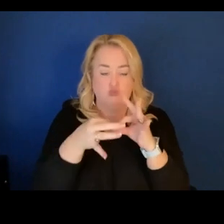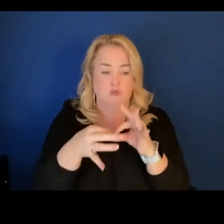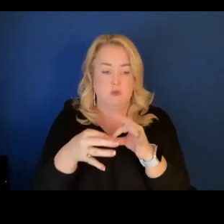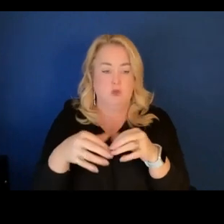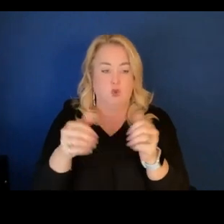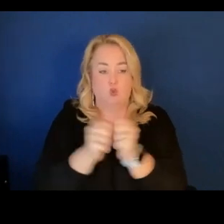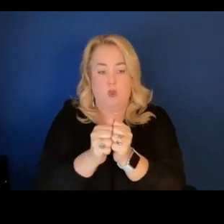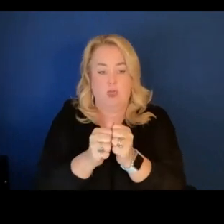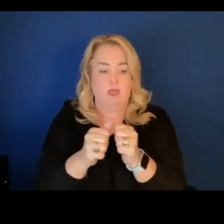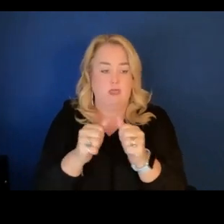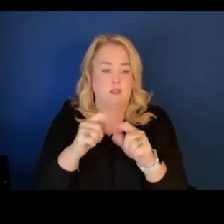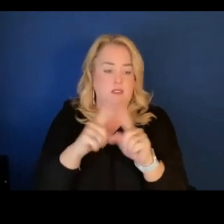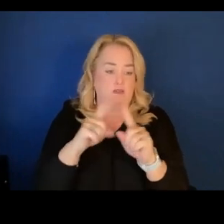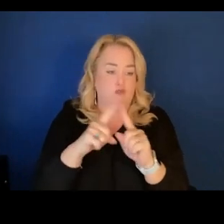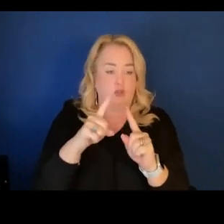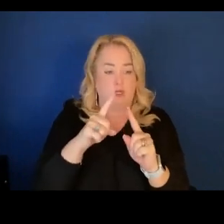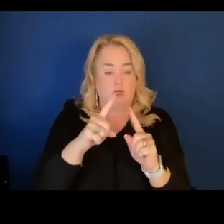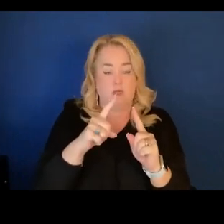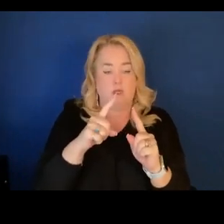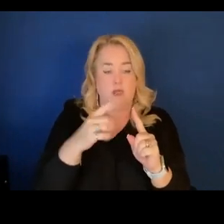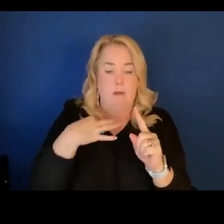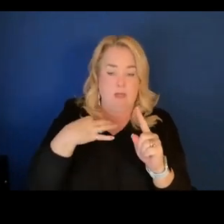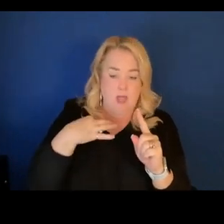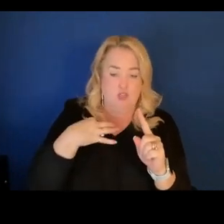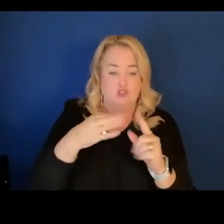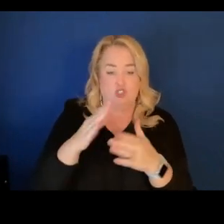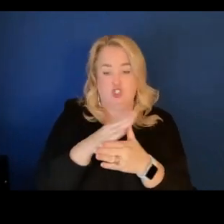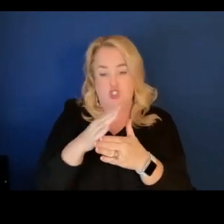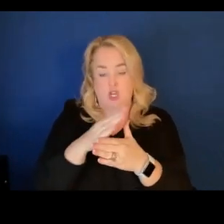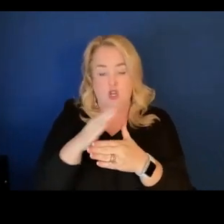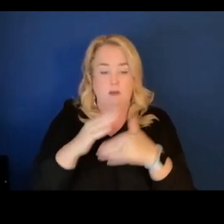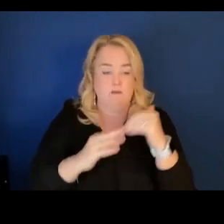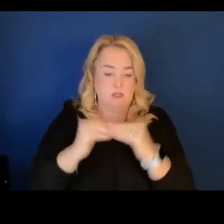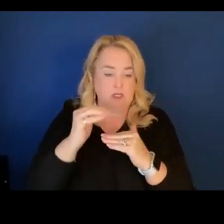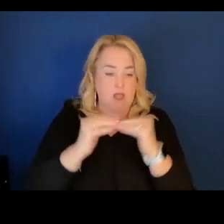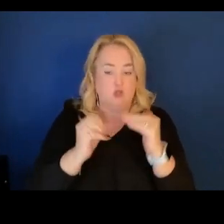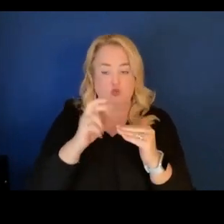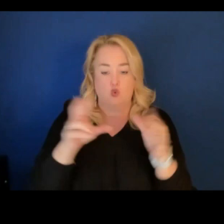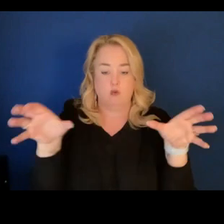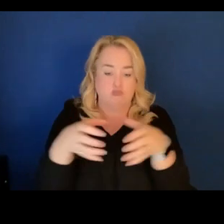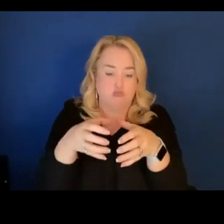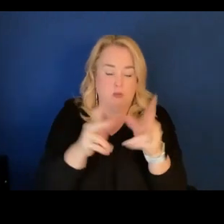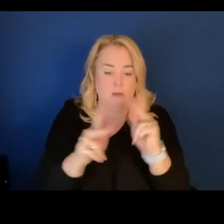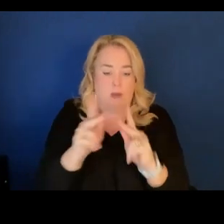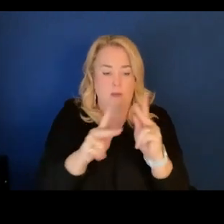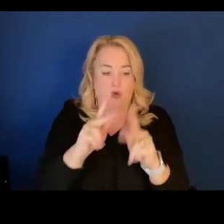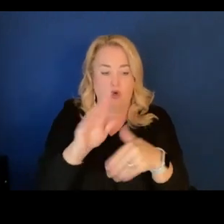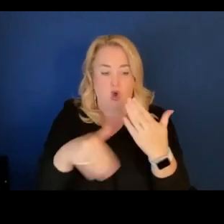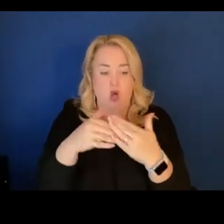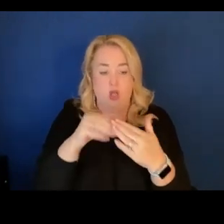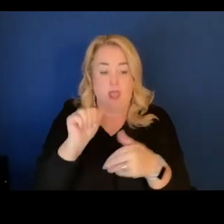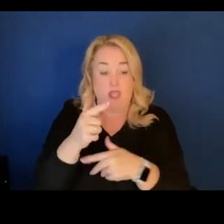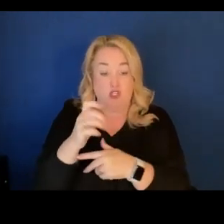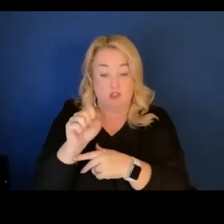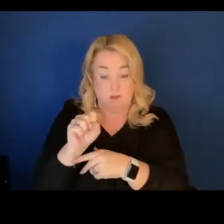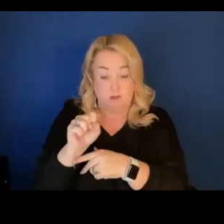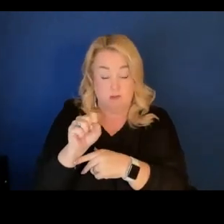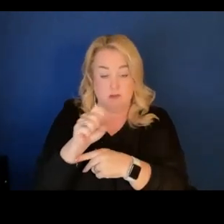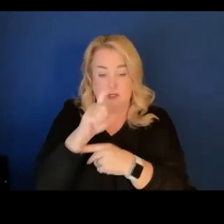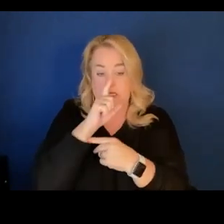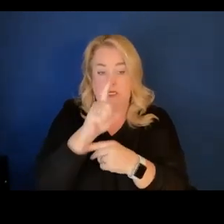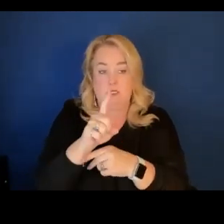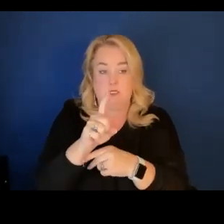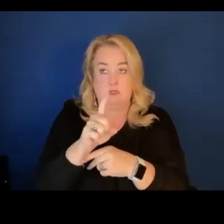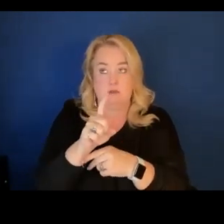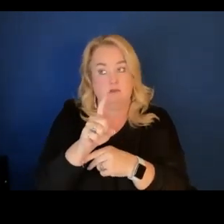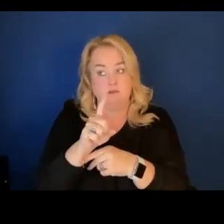joint applications or sharing facilities or even bringing people together of all ages, is just such